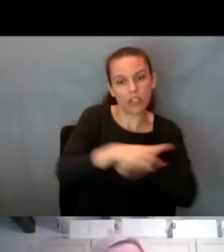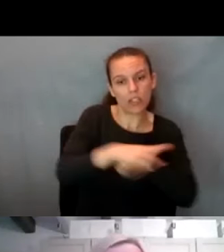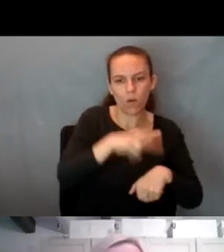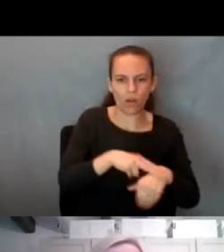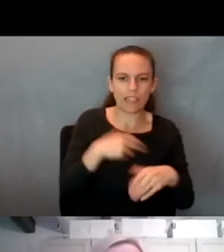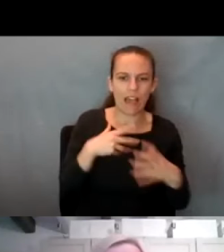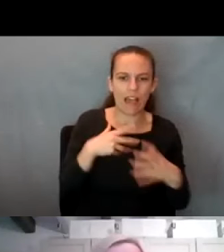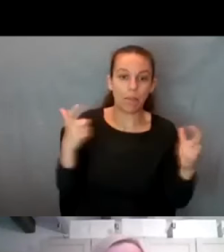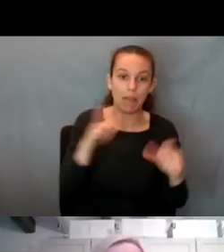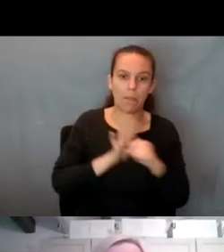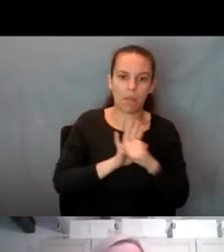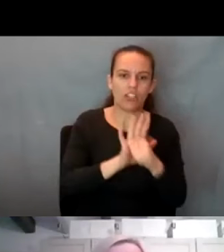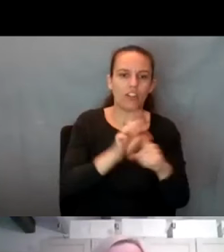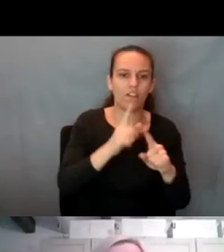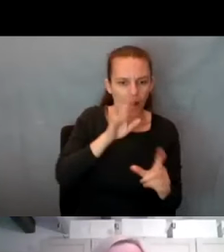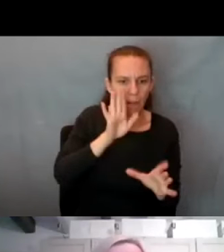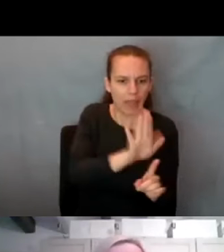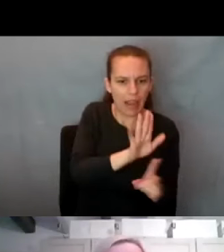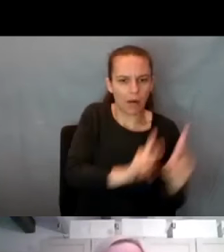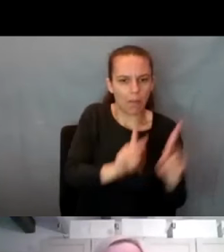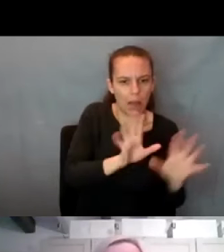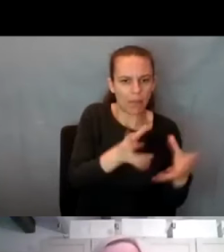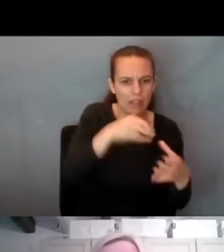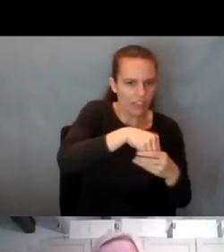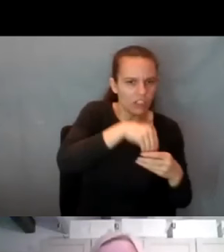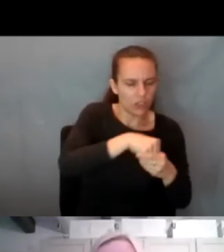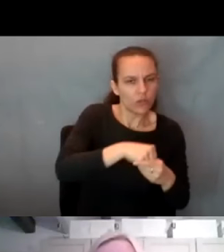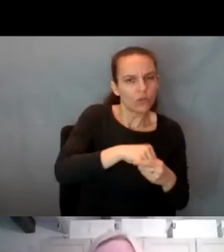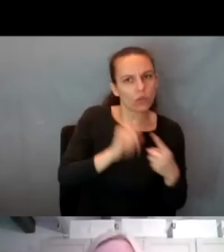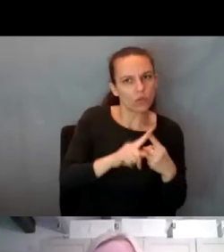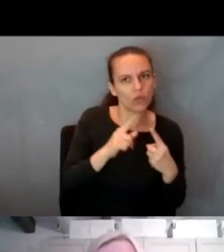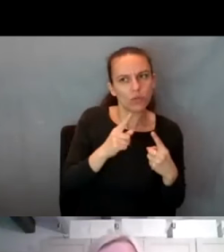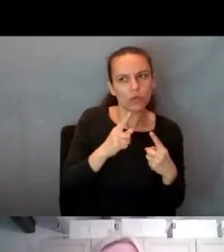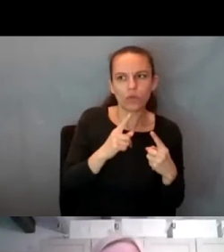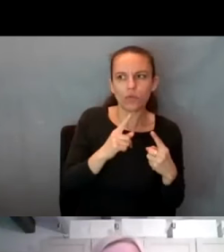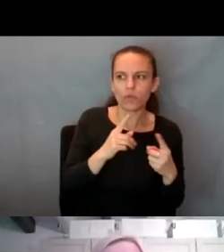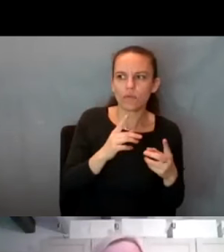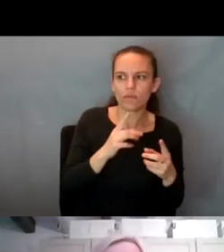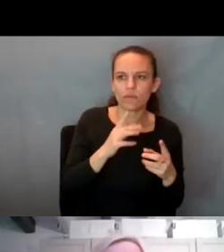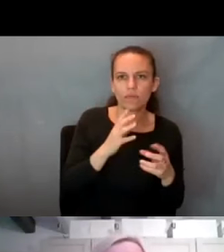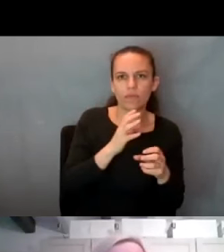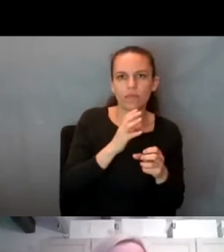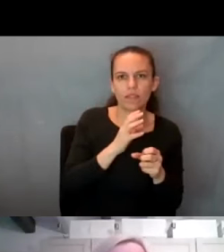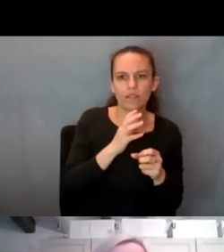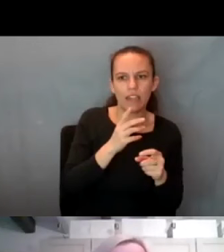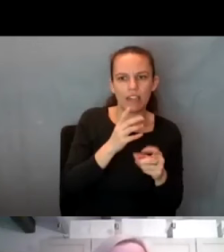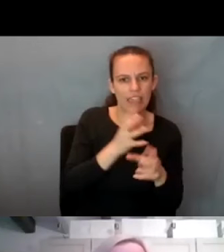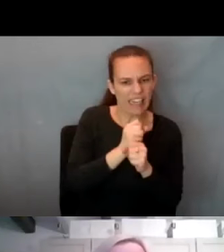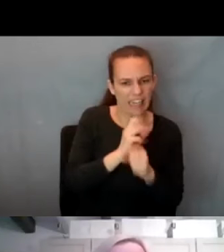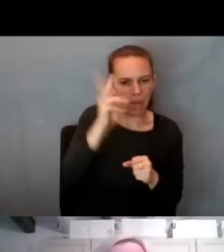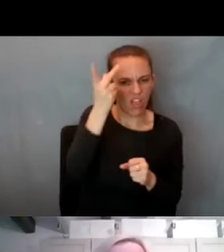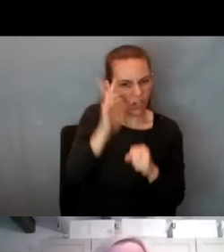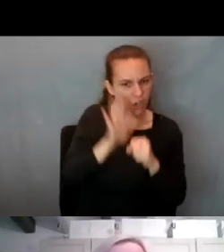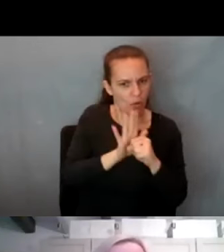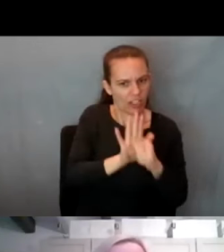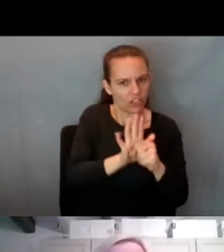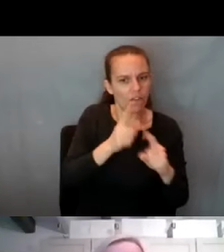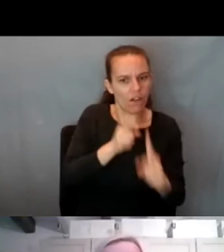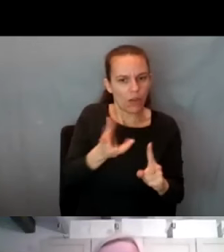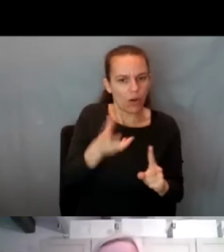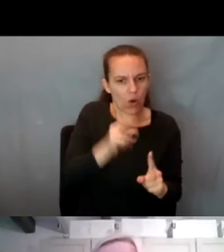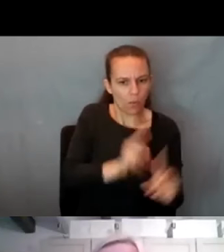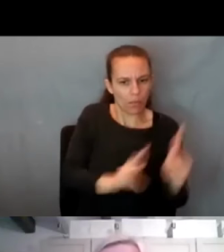from their populations to reach the political pressure from their own populations to rapidly end the pandemic